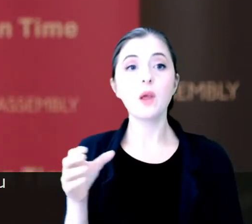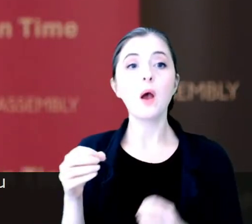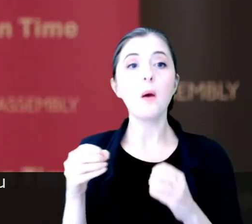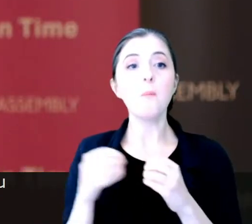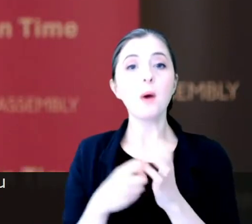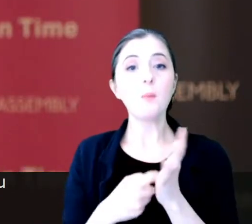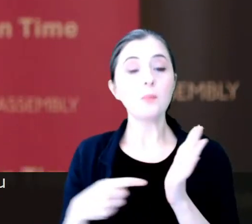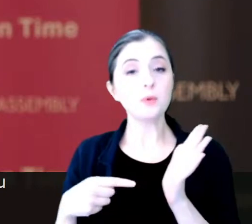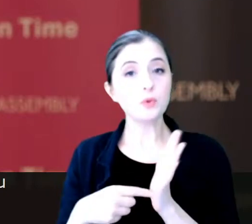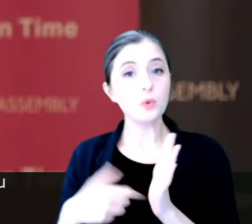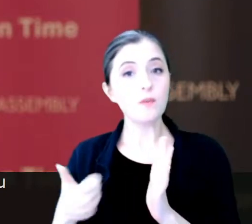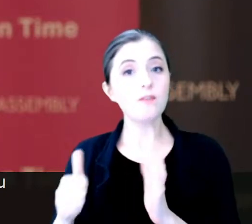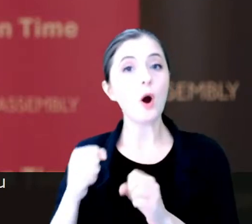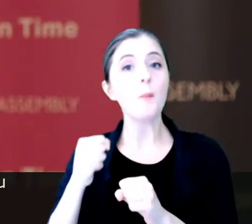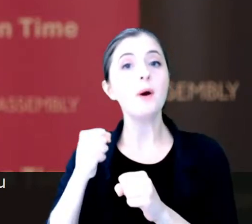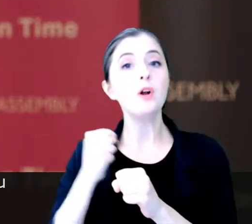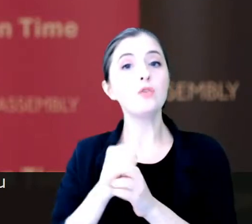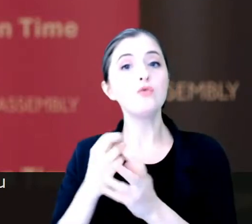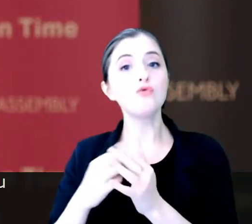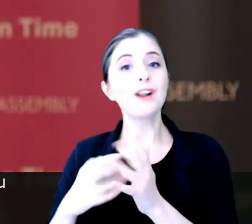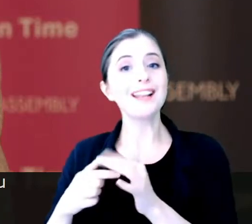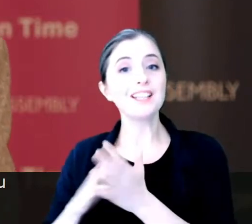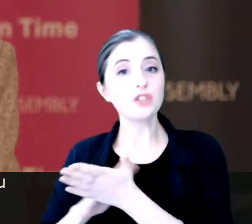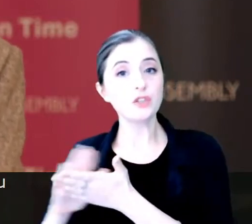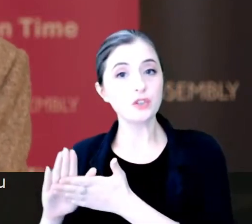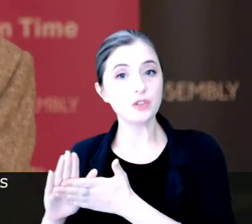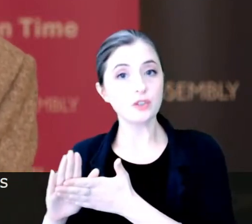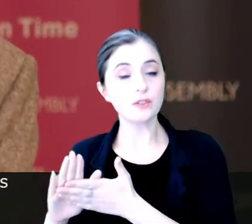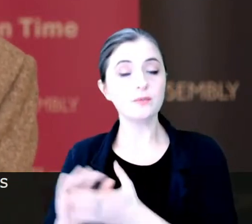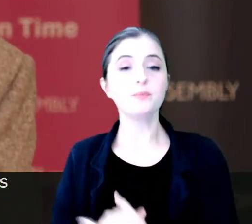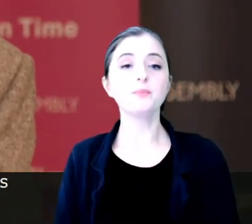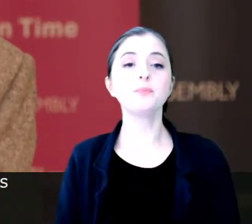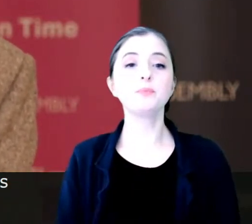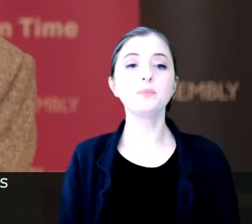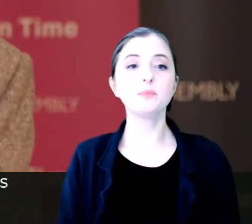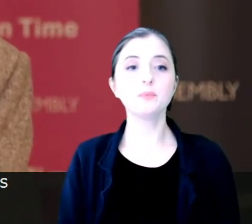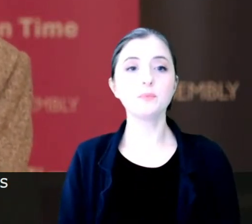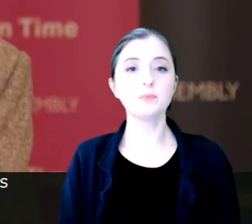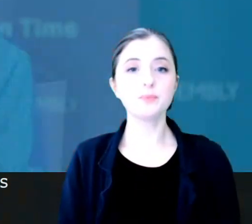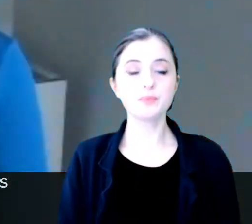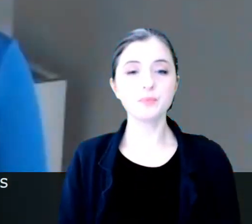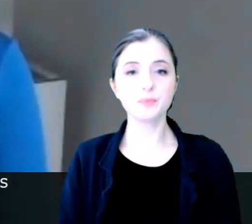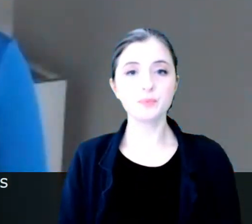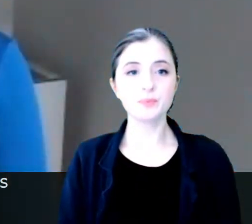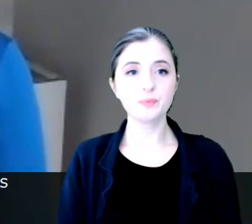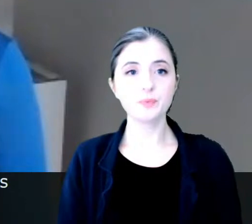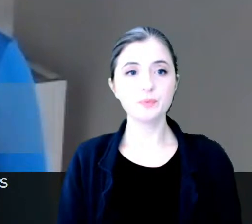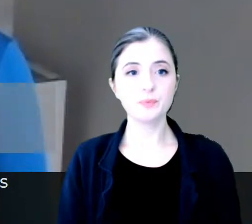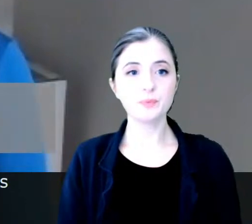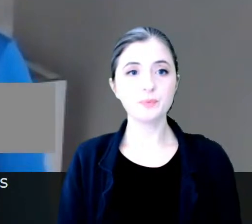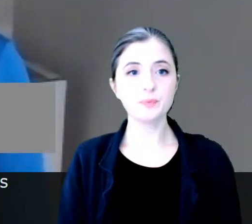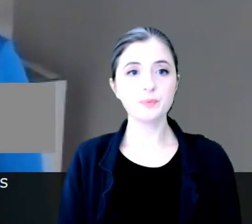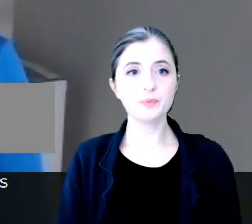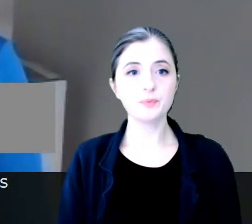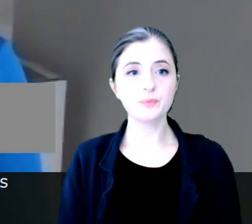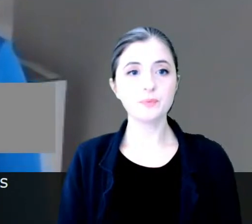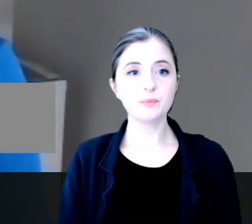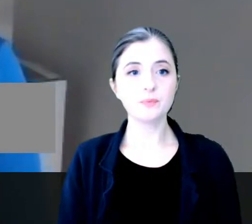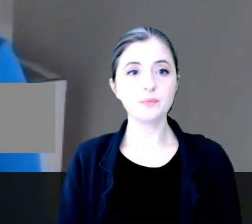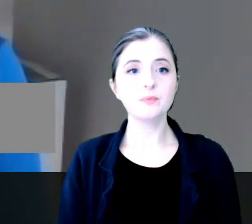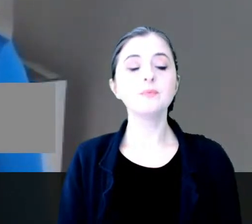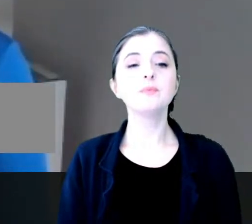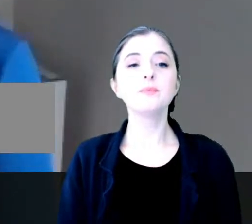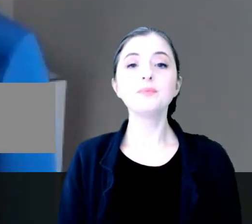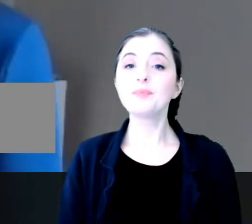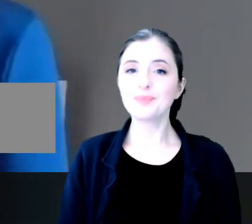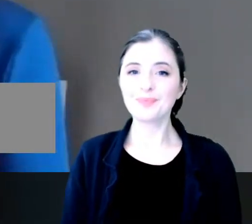Greenwich, who wants to ask first question in this topic, please. Thank you. Good evening,